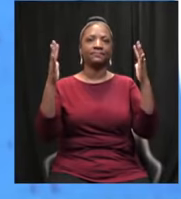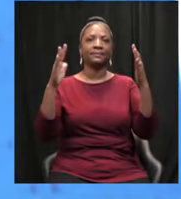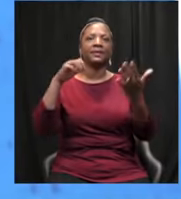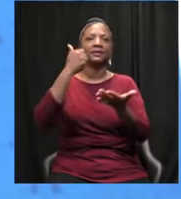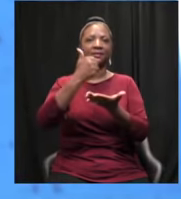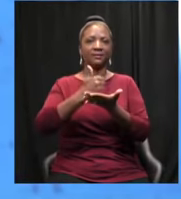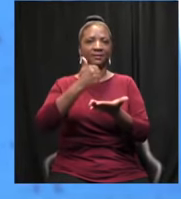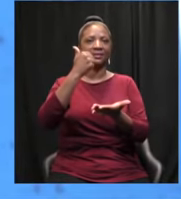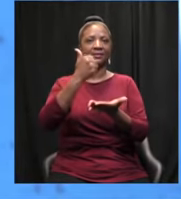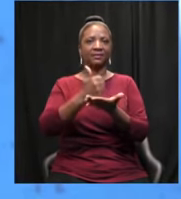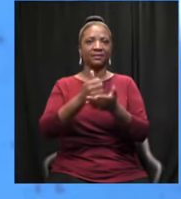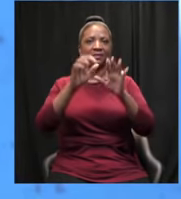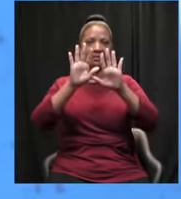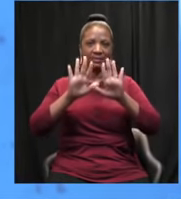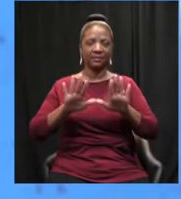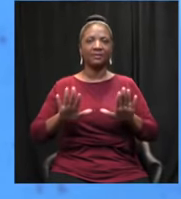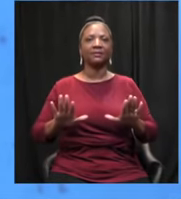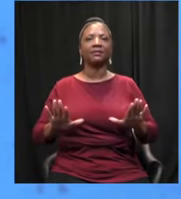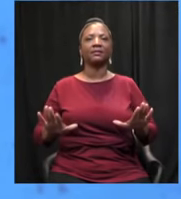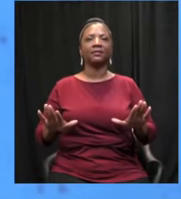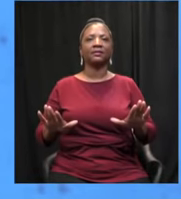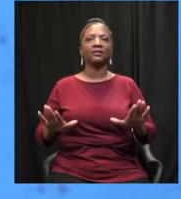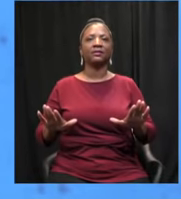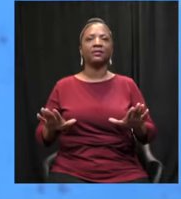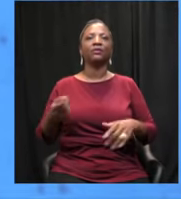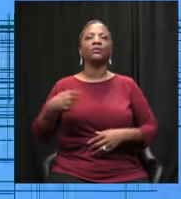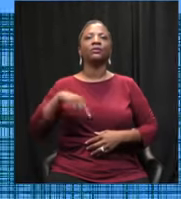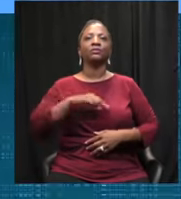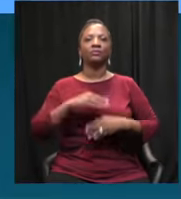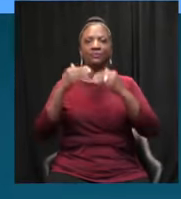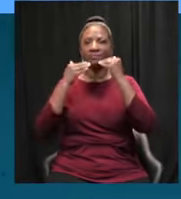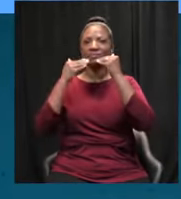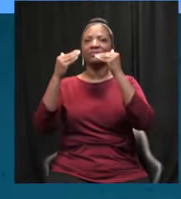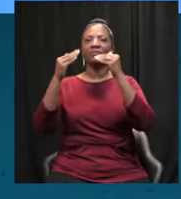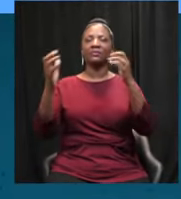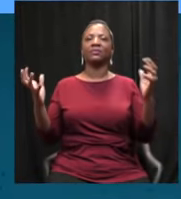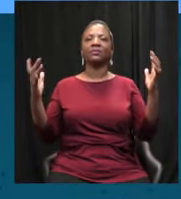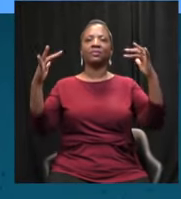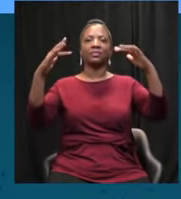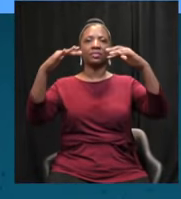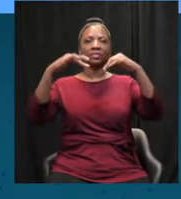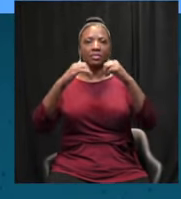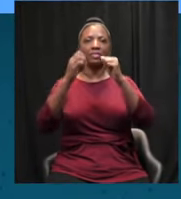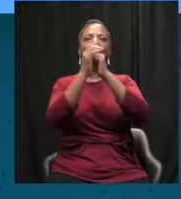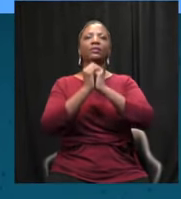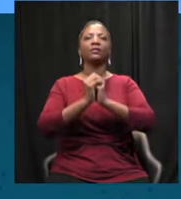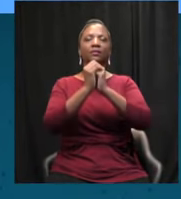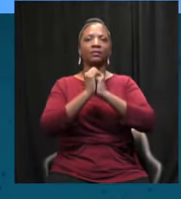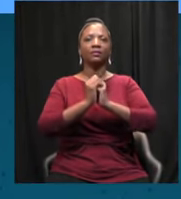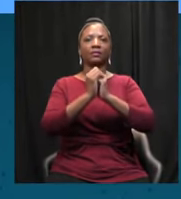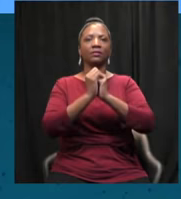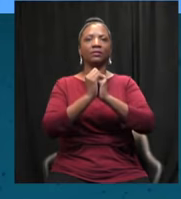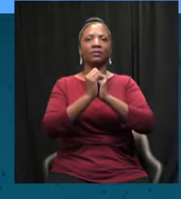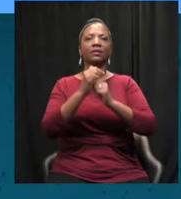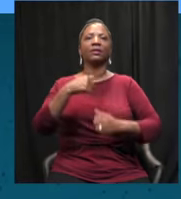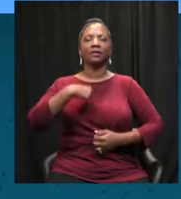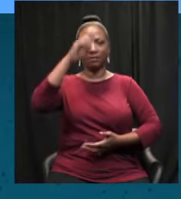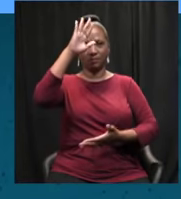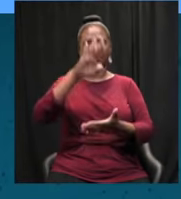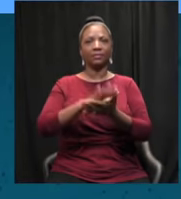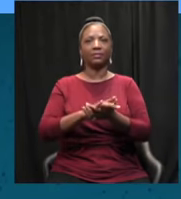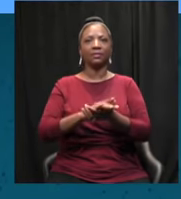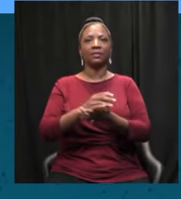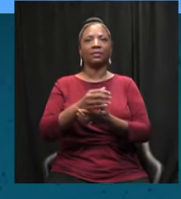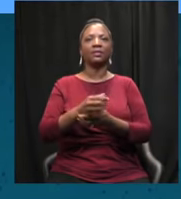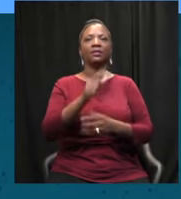Amen, amen. You may take your seat. We are so thankful to gather together and worship. I just believe the Lord moves